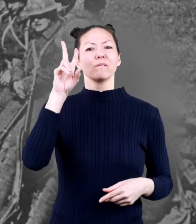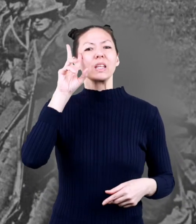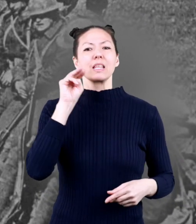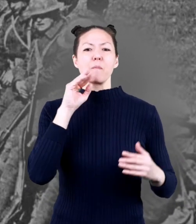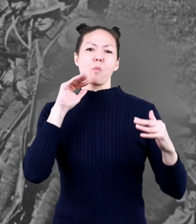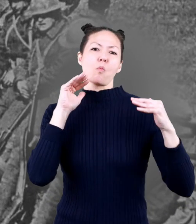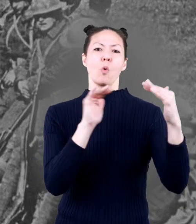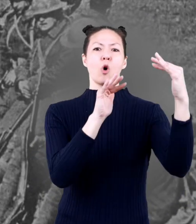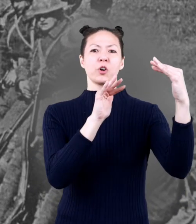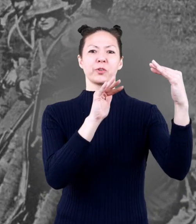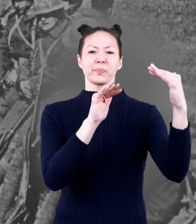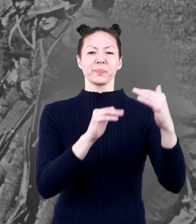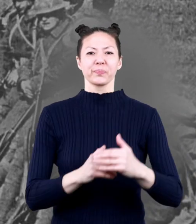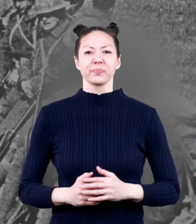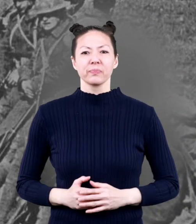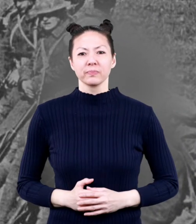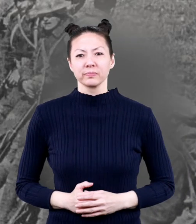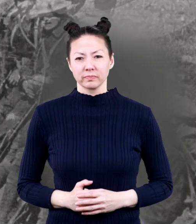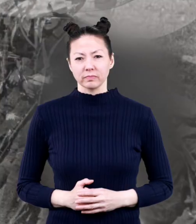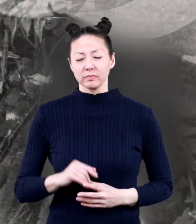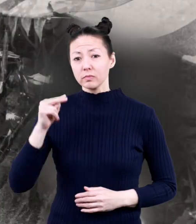eventually led to the Vietnam War.